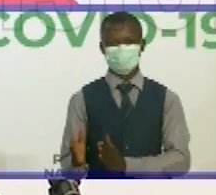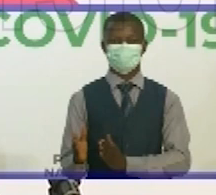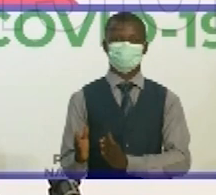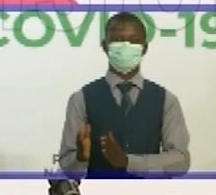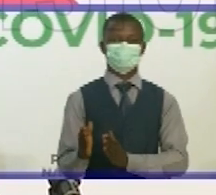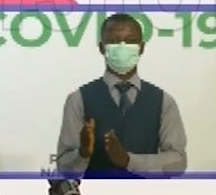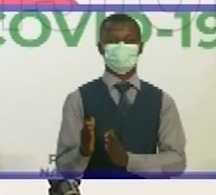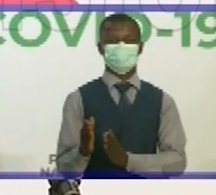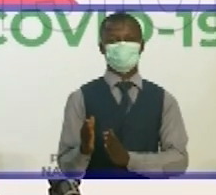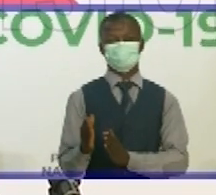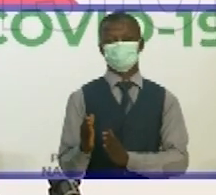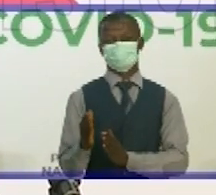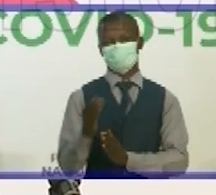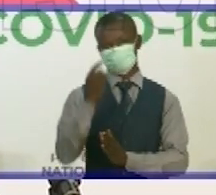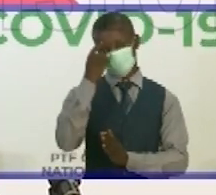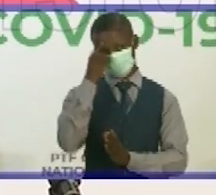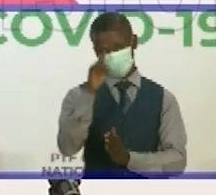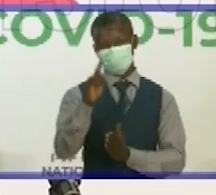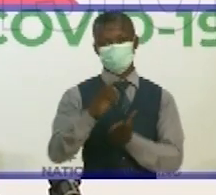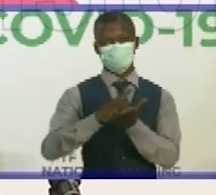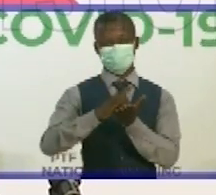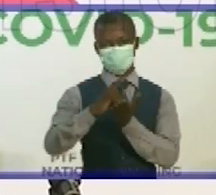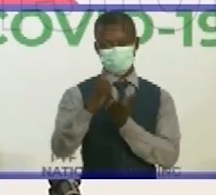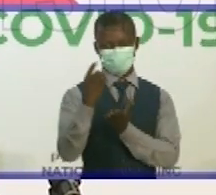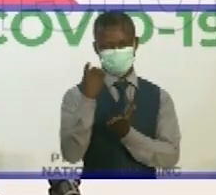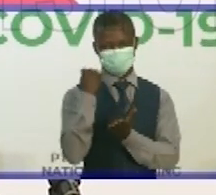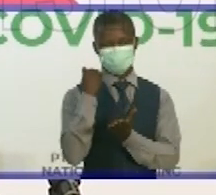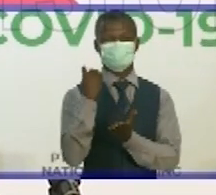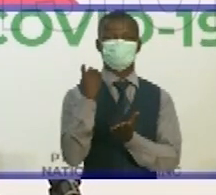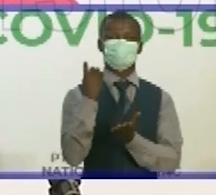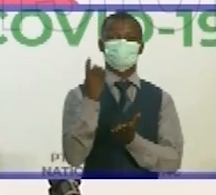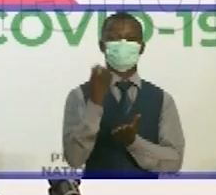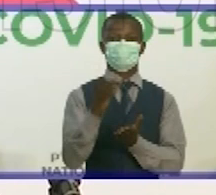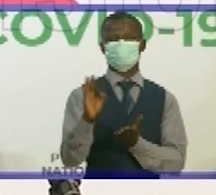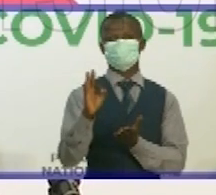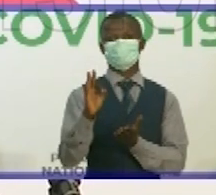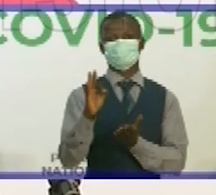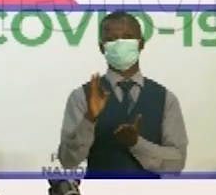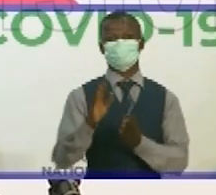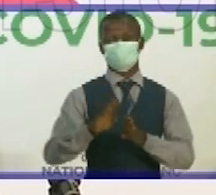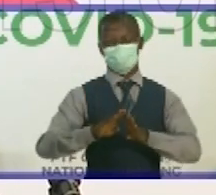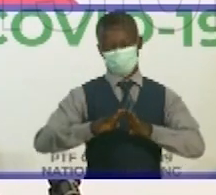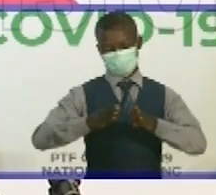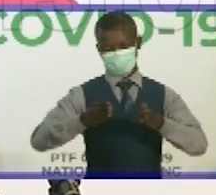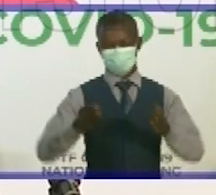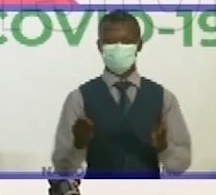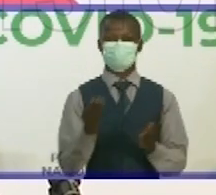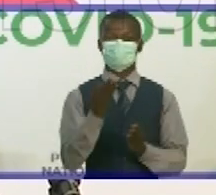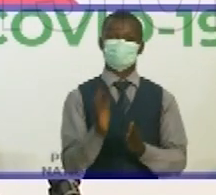for the last week of the ease of the lockdown,